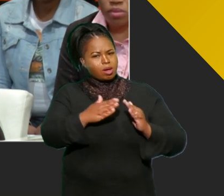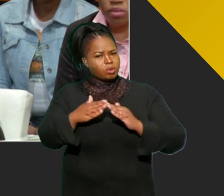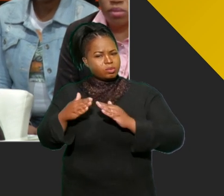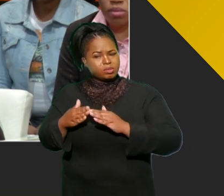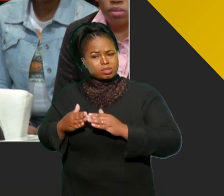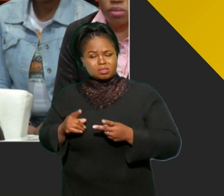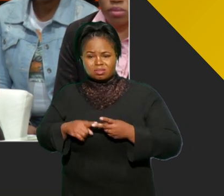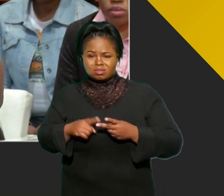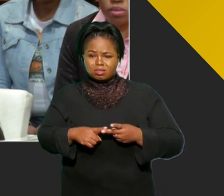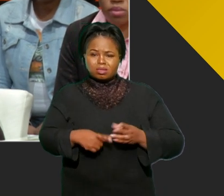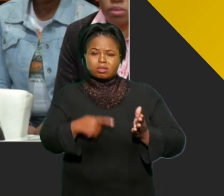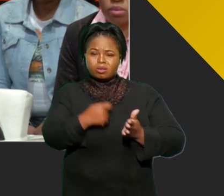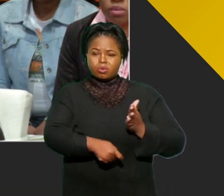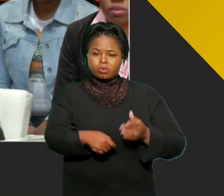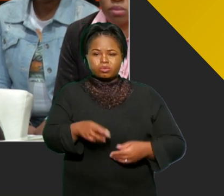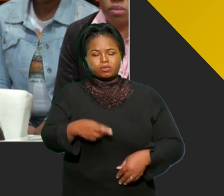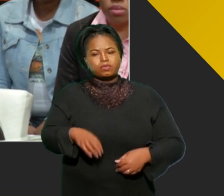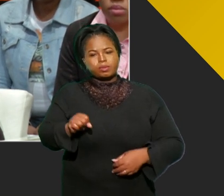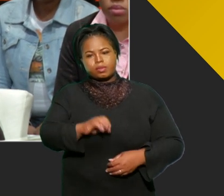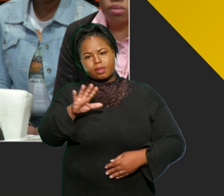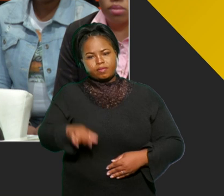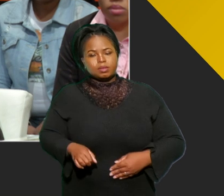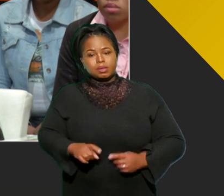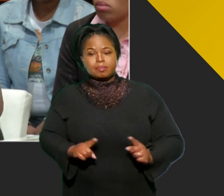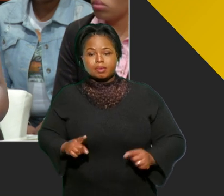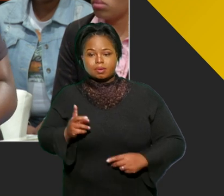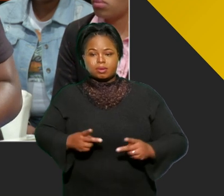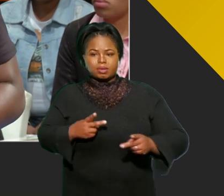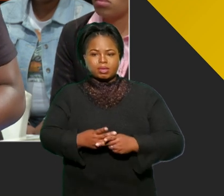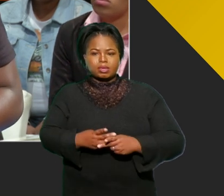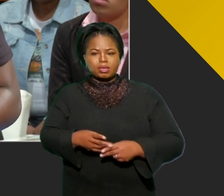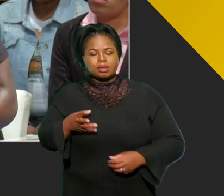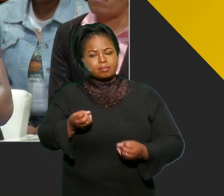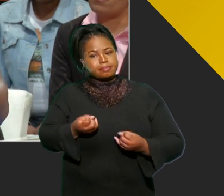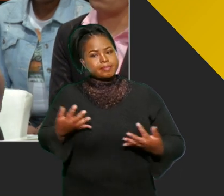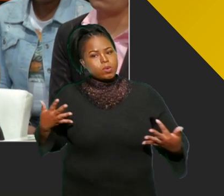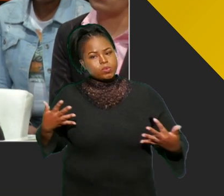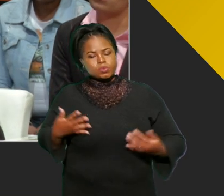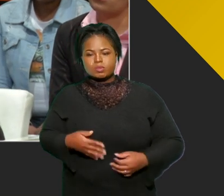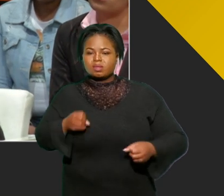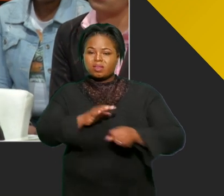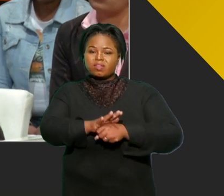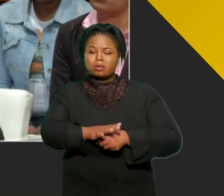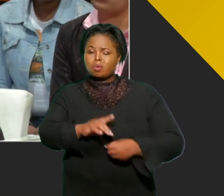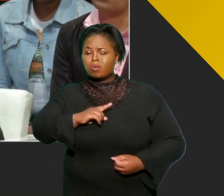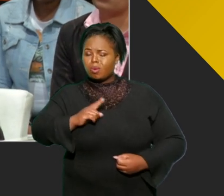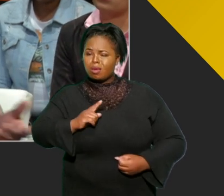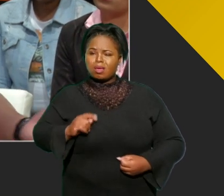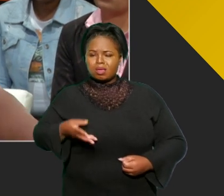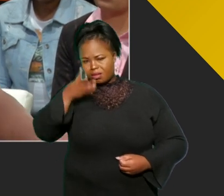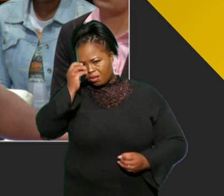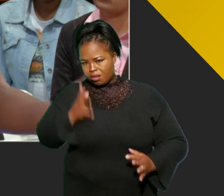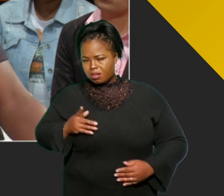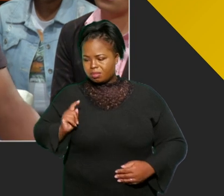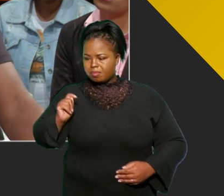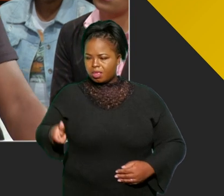of rent in South Africa but akhulukazi ubheke ukuthi ama students affectekile kakhulu when it comes to they pay 3500 for rent kodwa